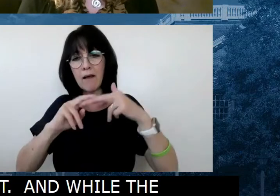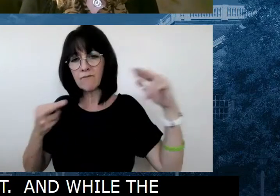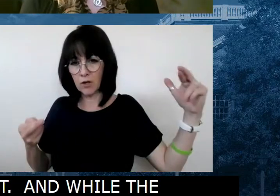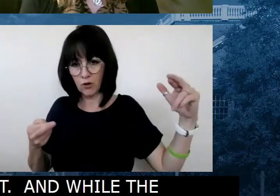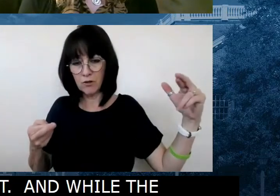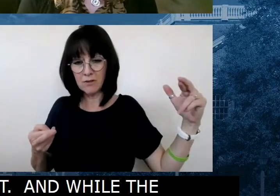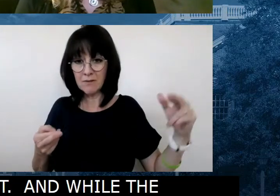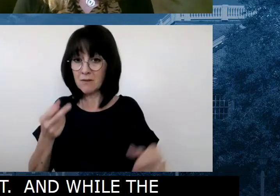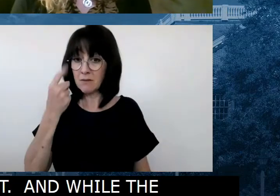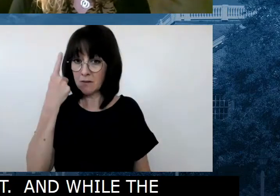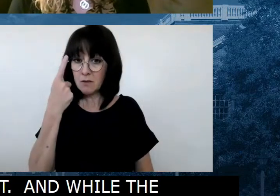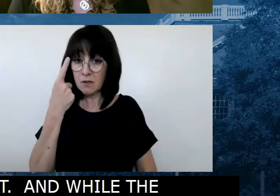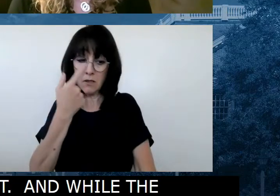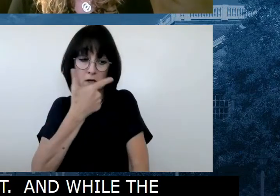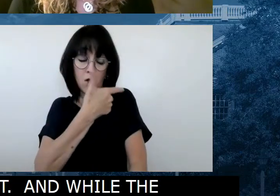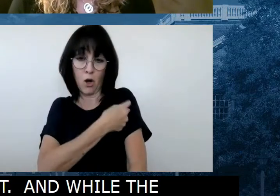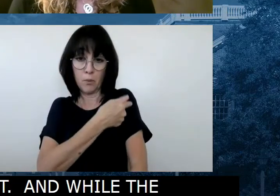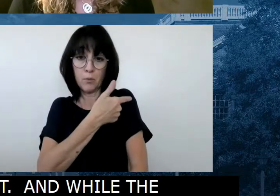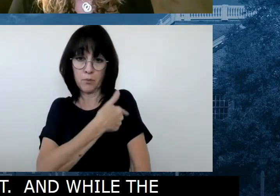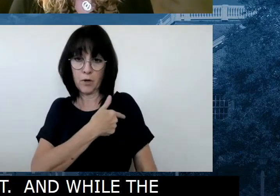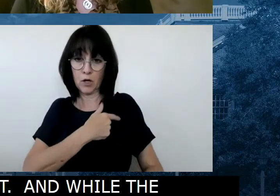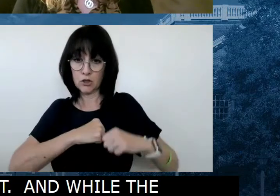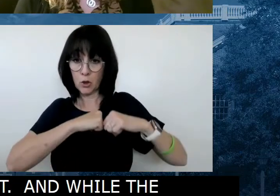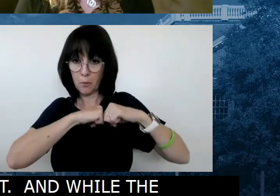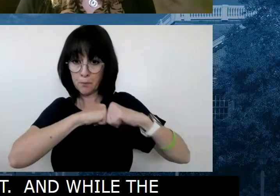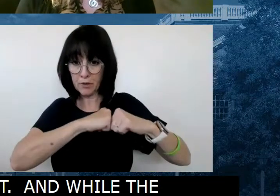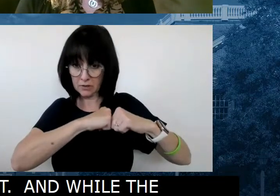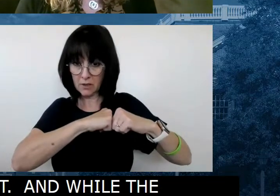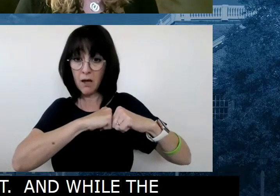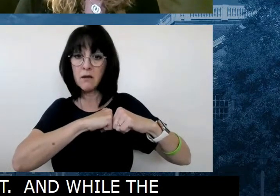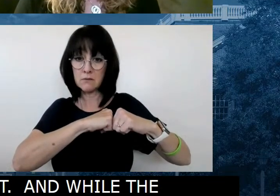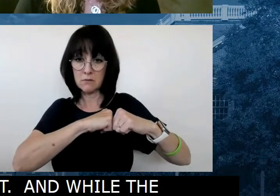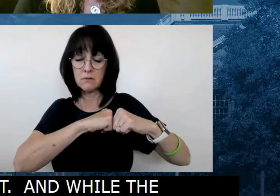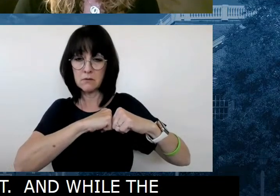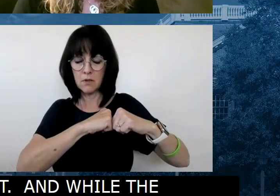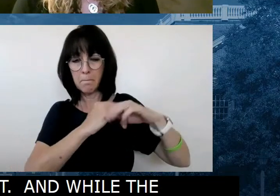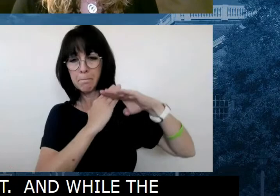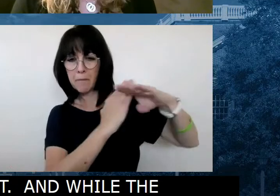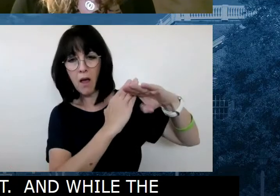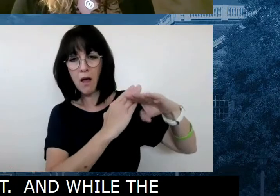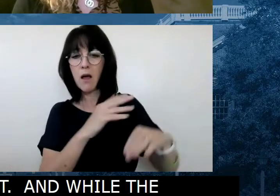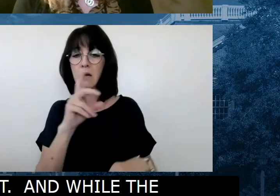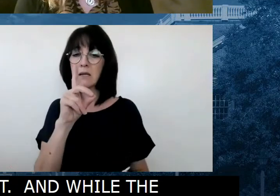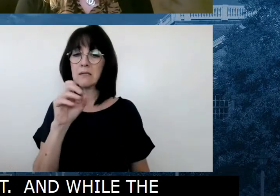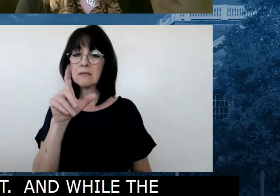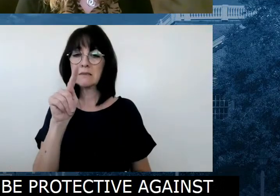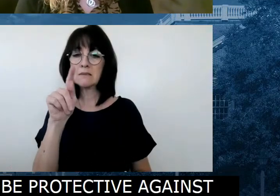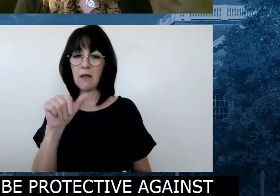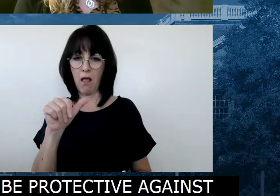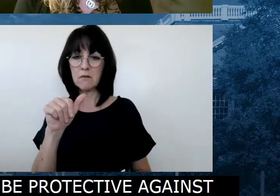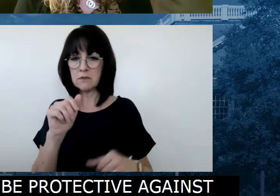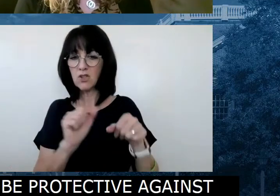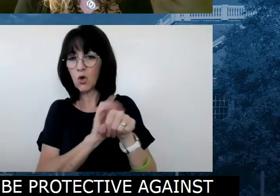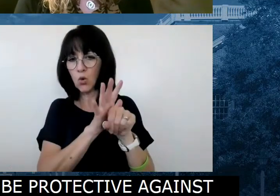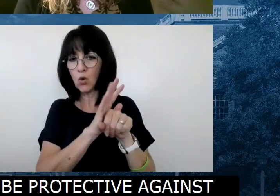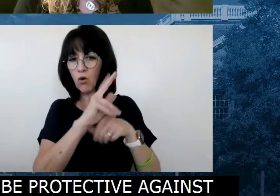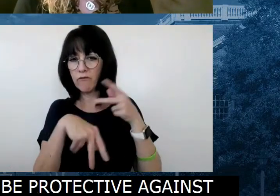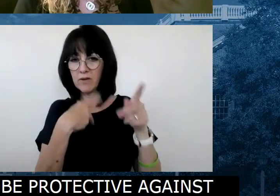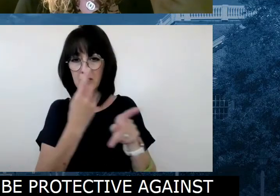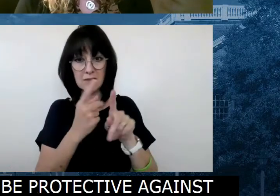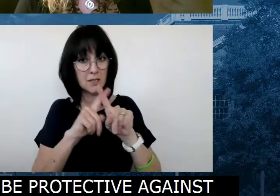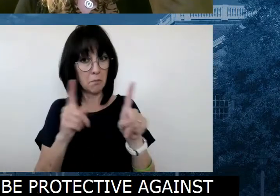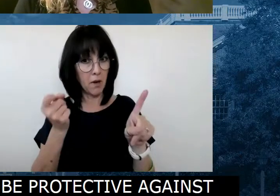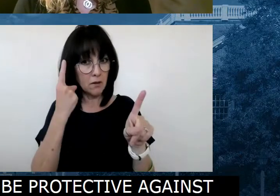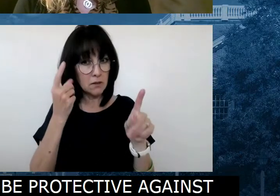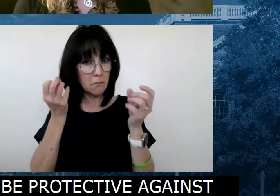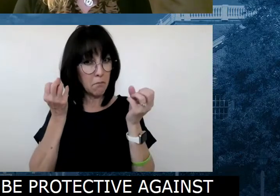seem to be protective against the Delta variant, again, we have many unvaccinated